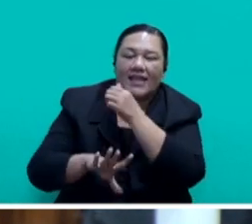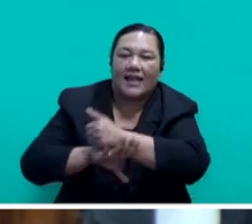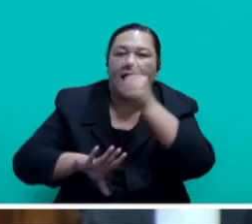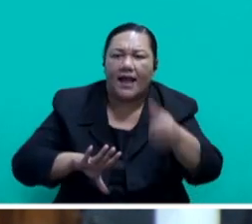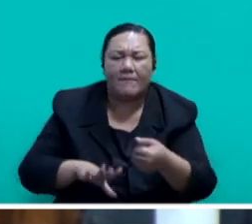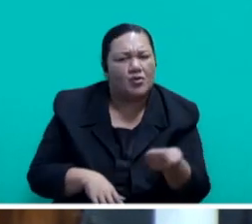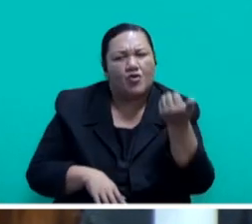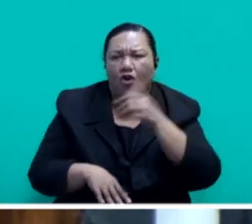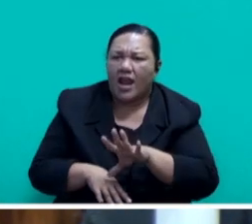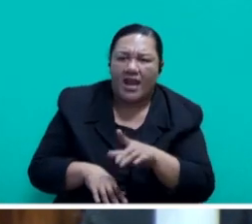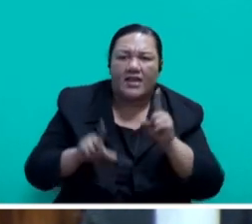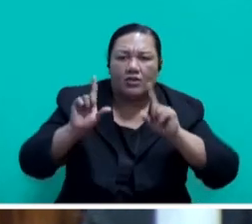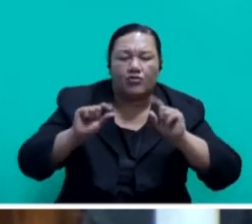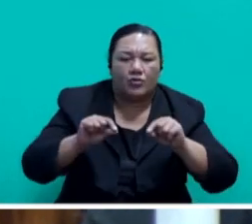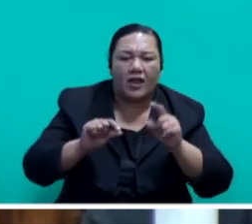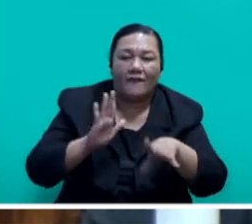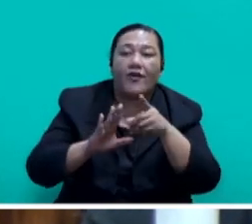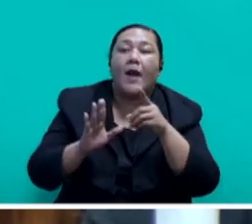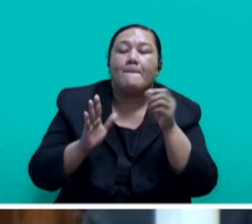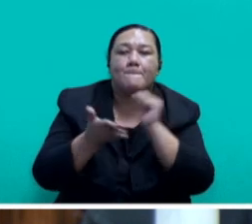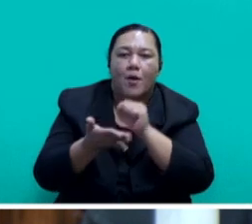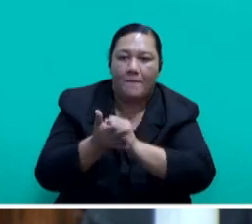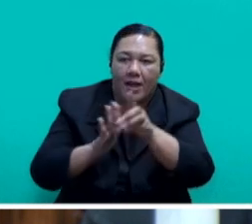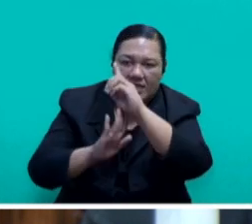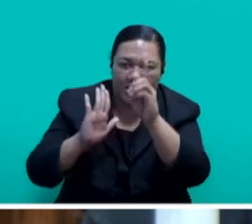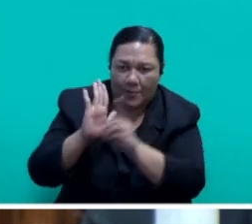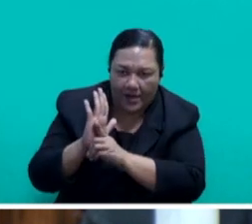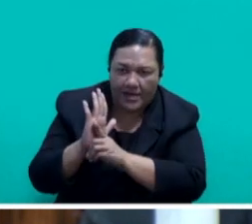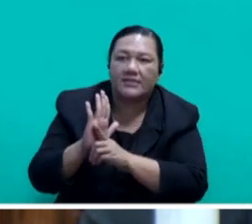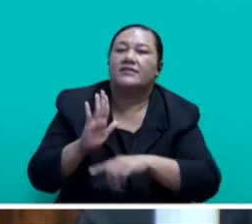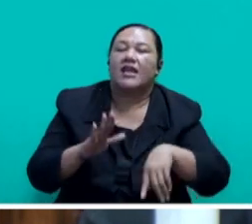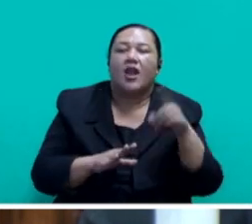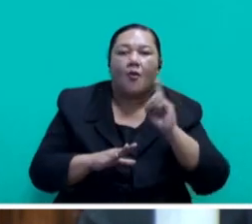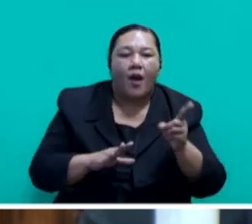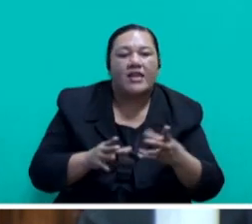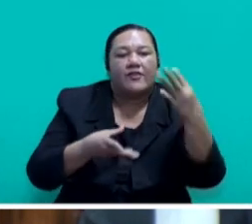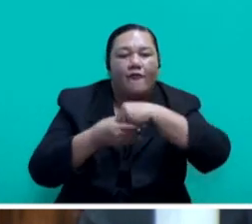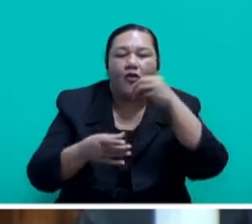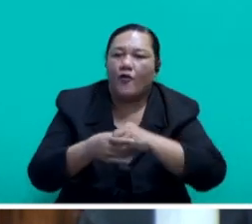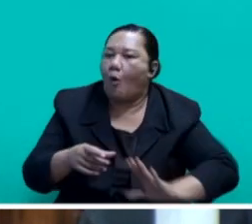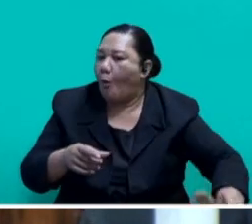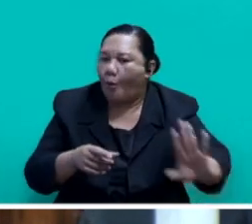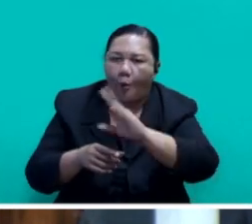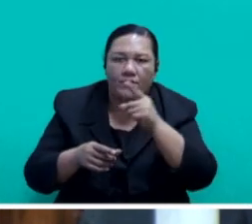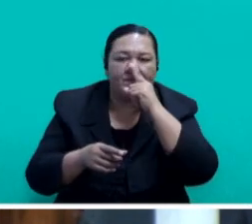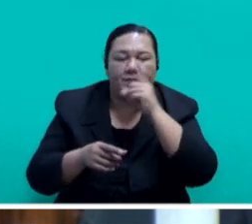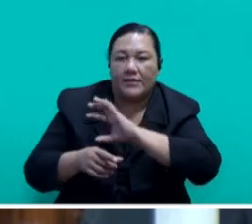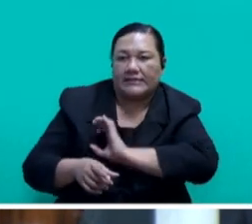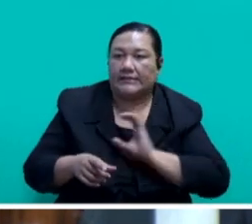new era of democratic participation by involving our citizens in municipal